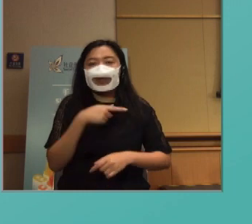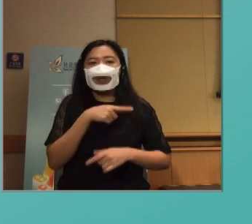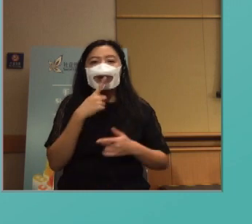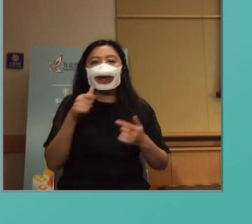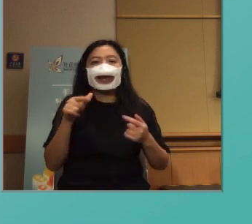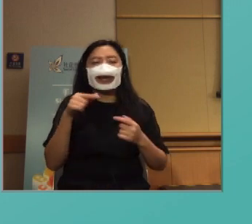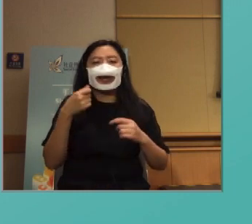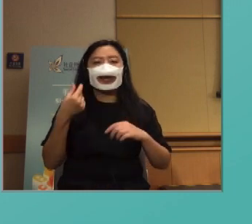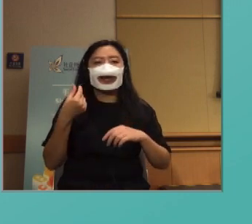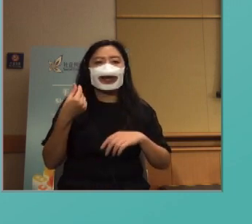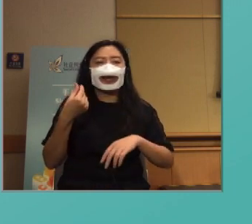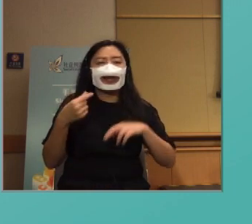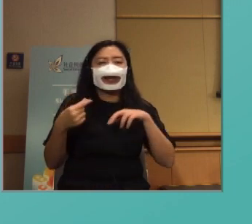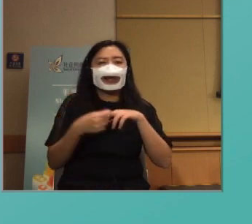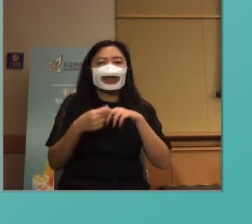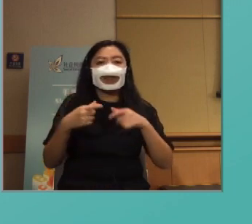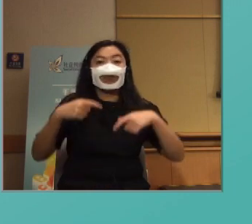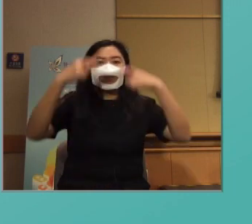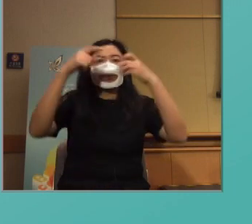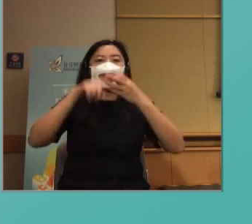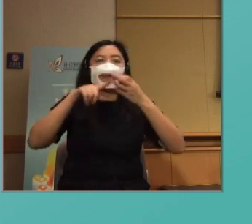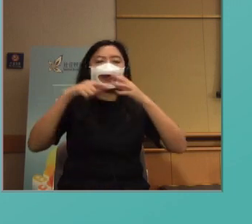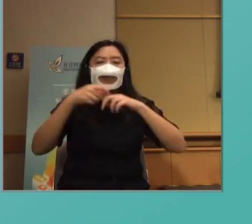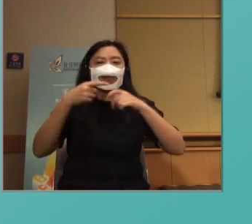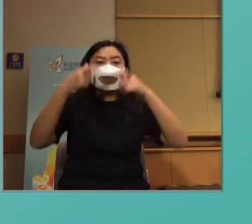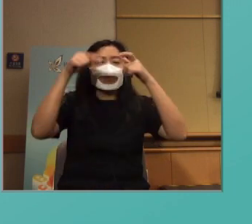With the job, we